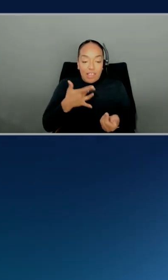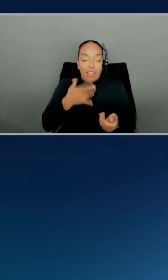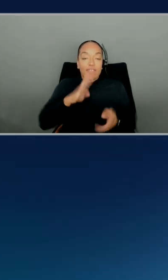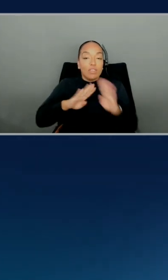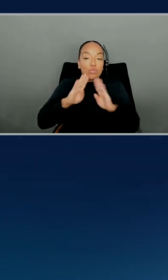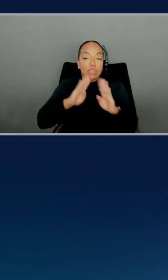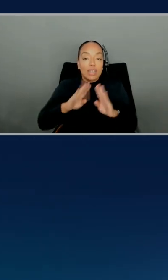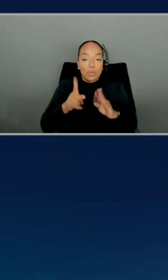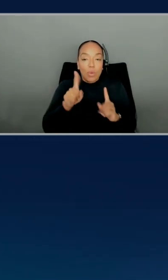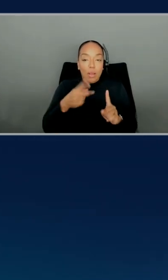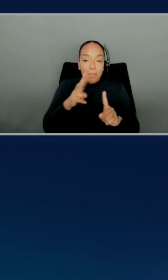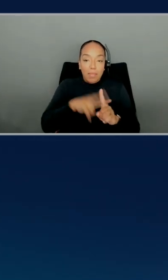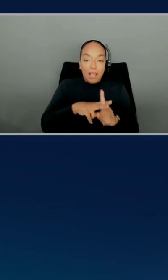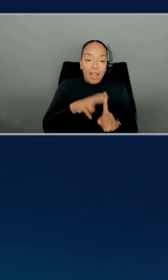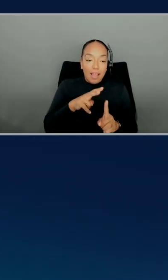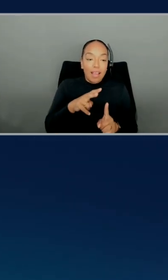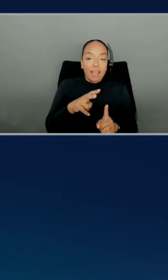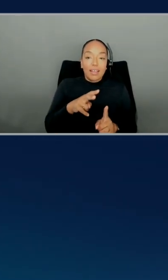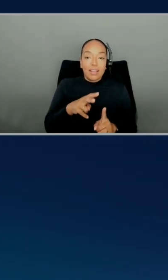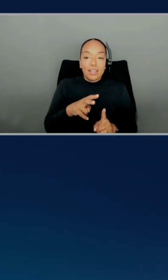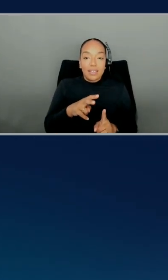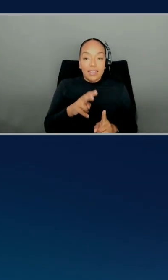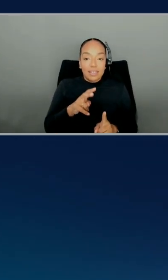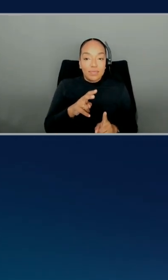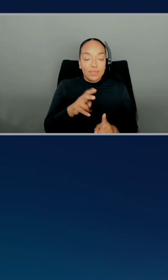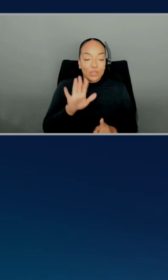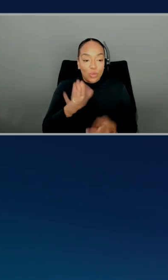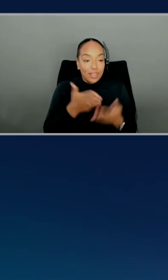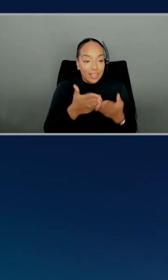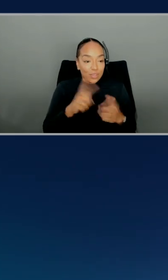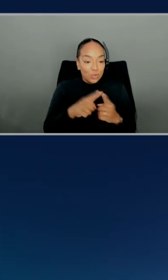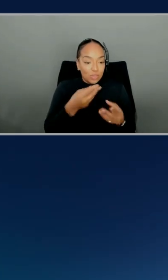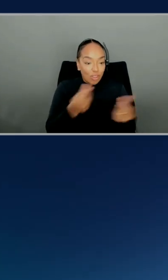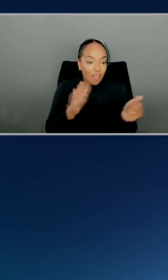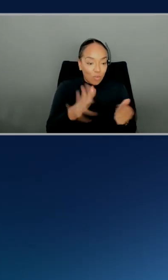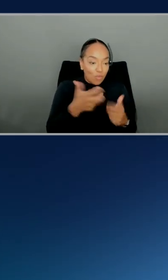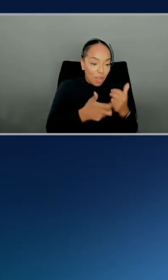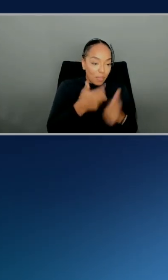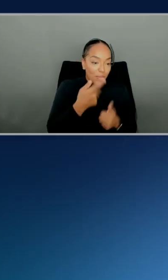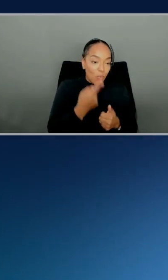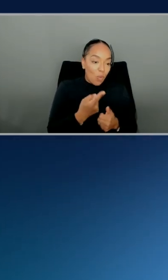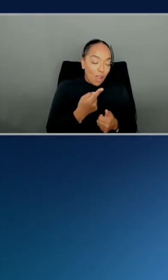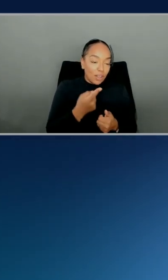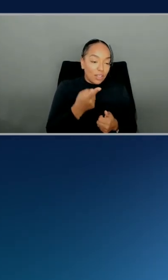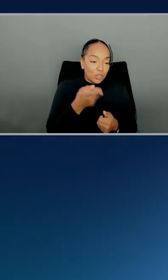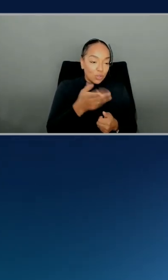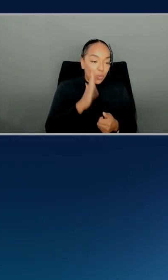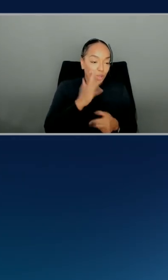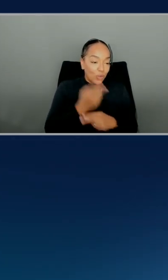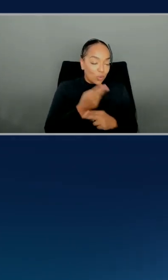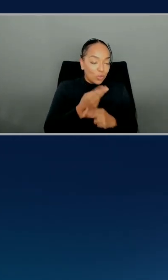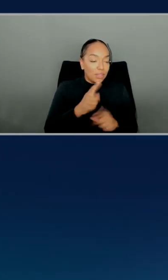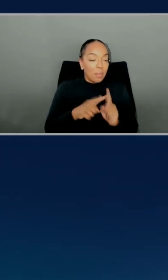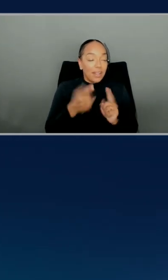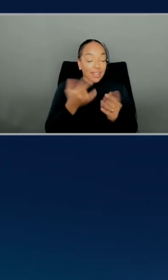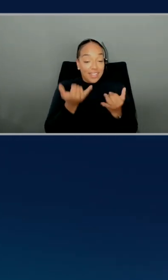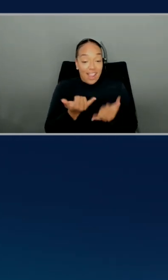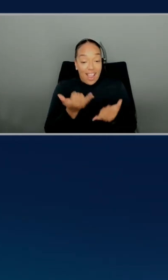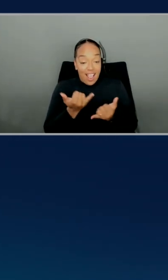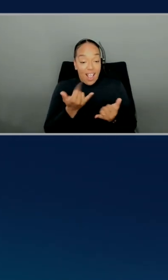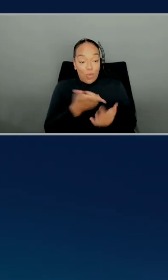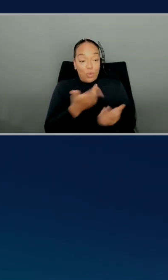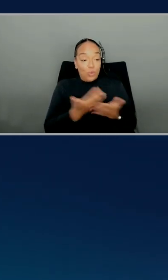table calculating software to solve any of your problems because that's the one tool you use. What we see now with this technology is